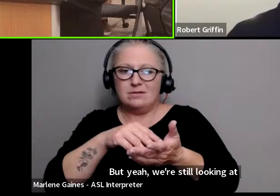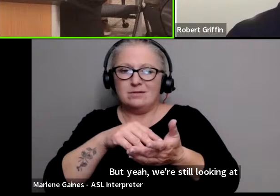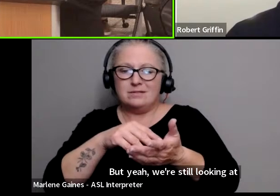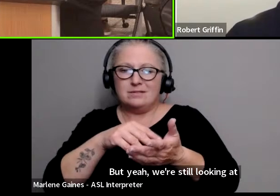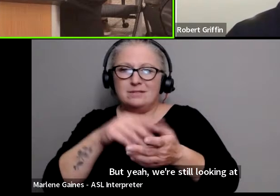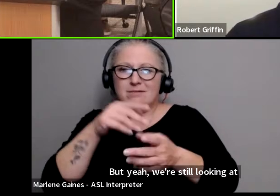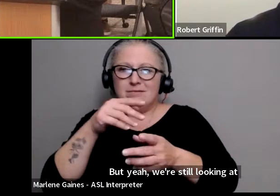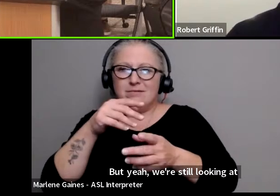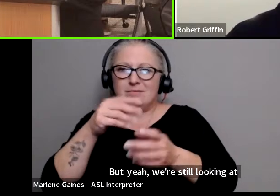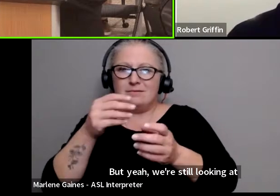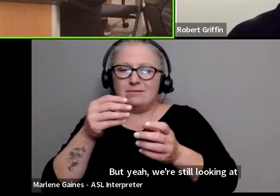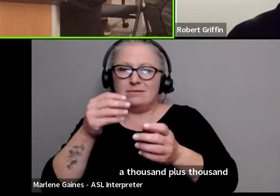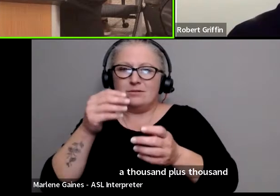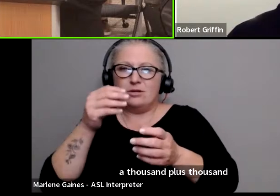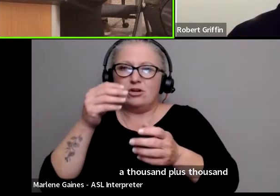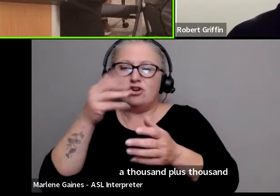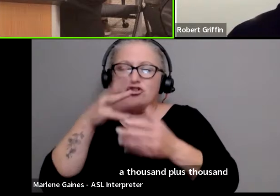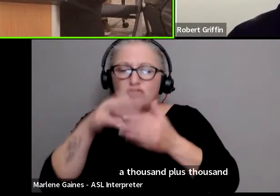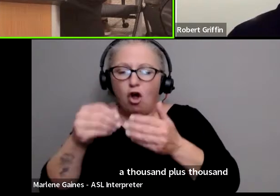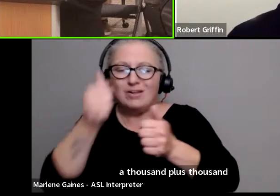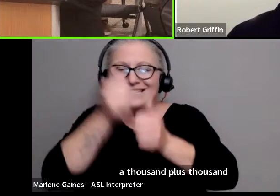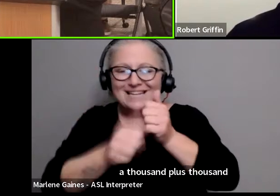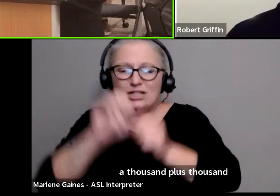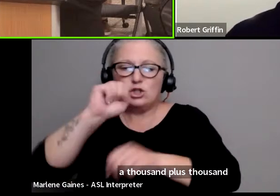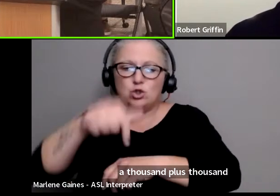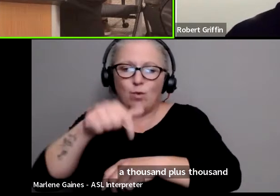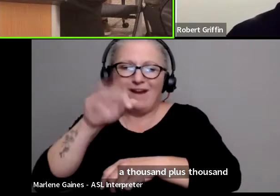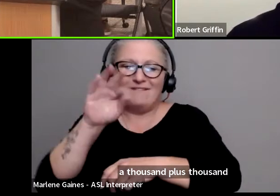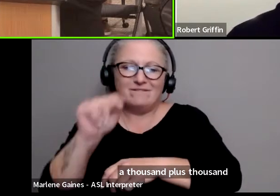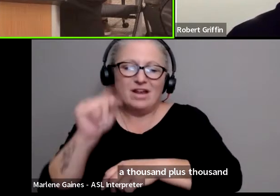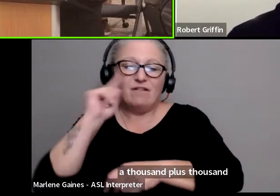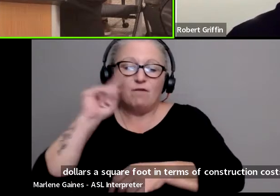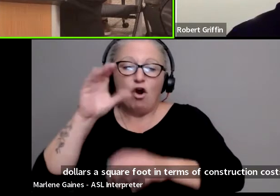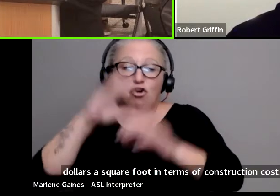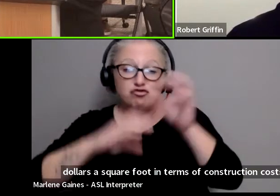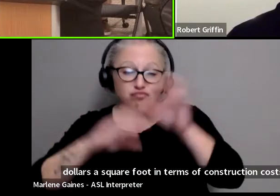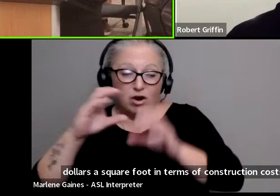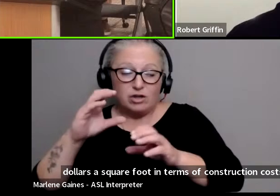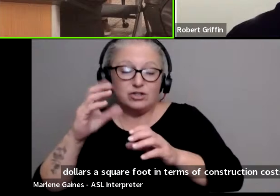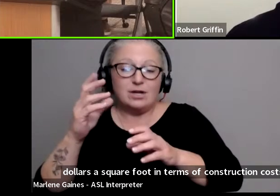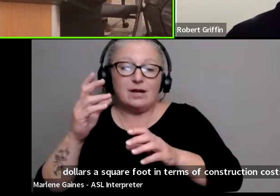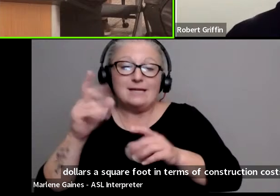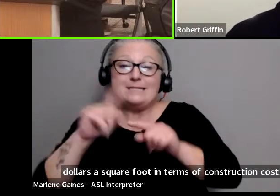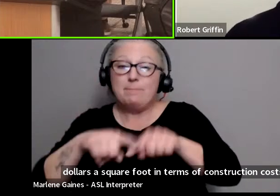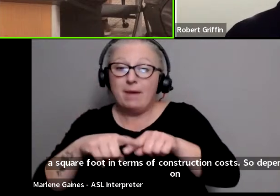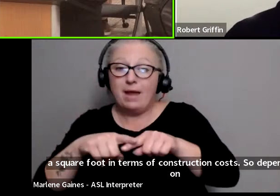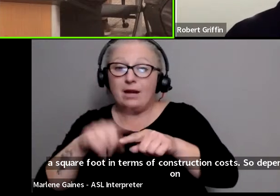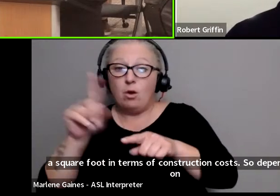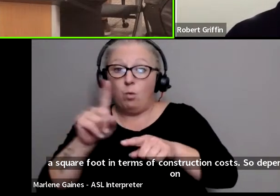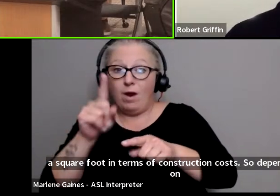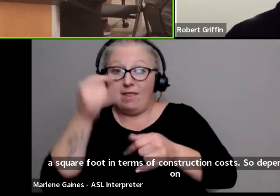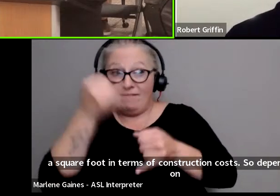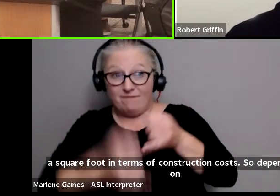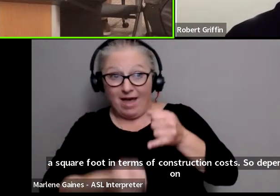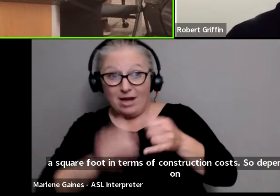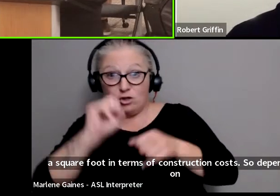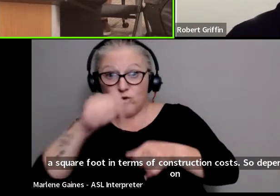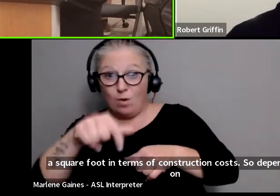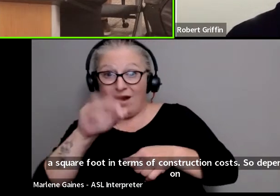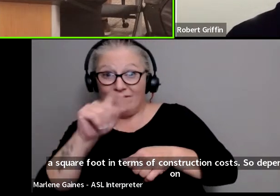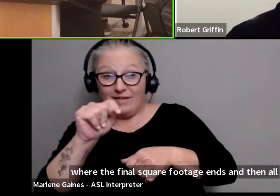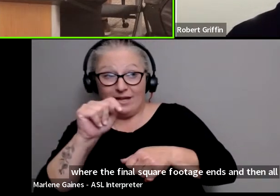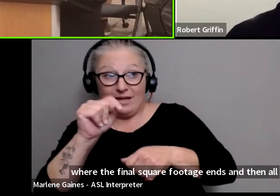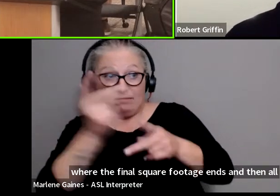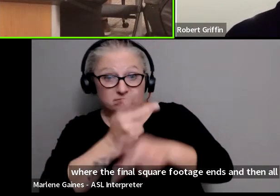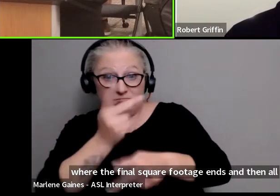$1,000+ a square foot in terms of construction costs. So depending on where the final square footage ends, and then all of those